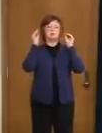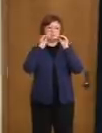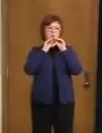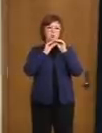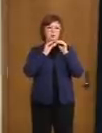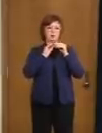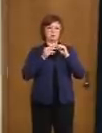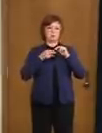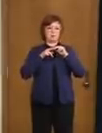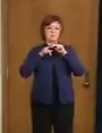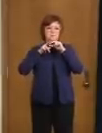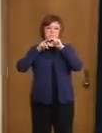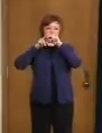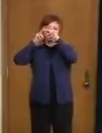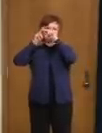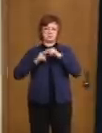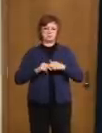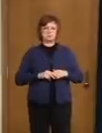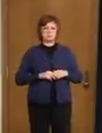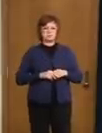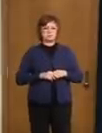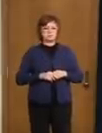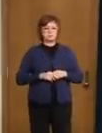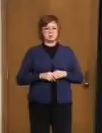month, and at a pace where we will be